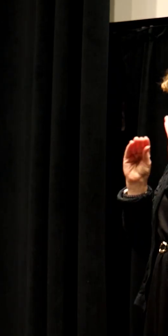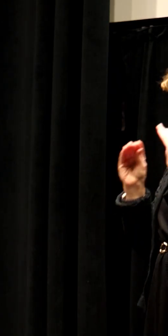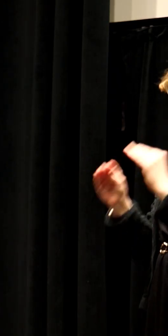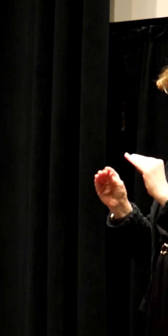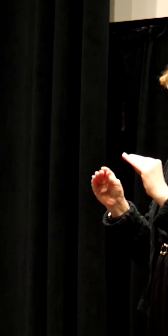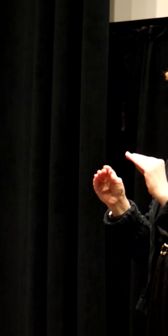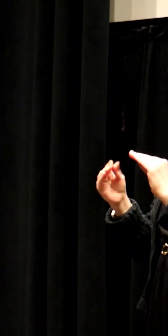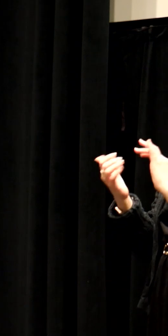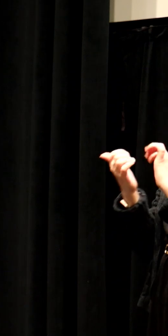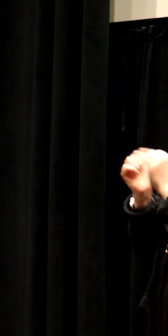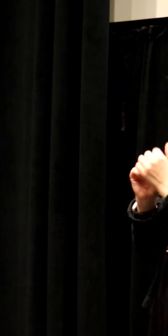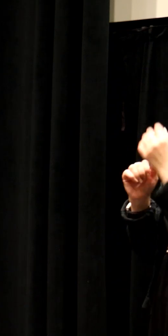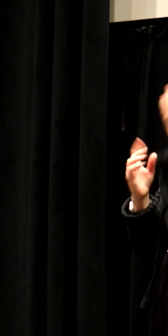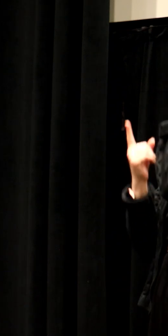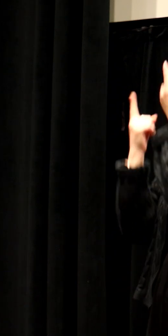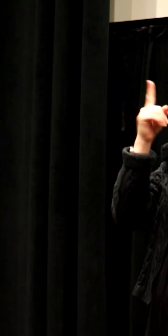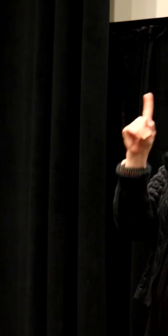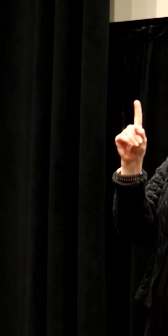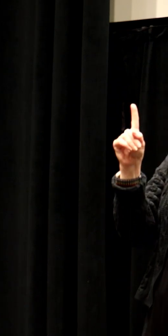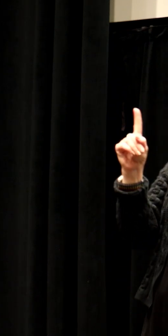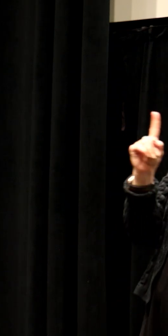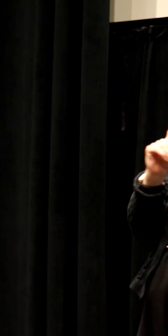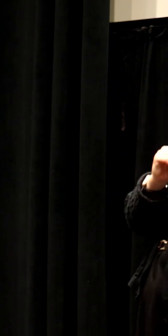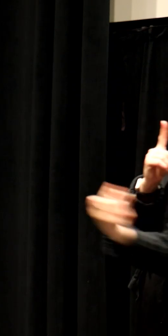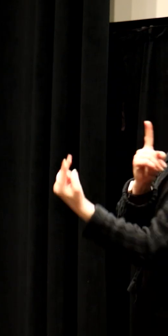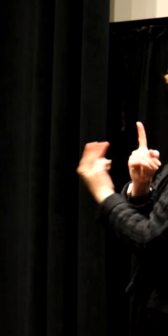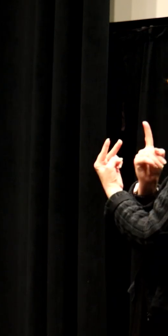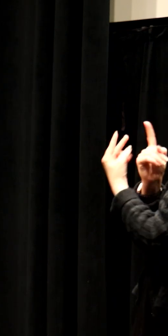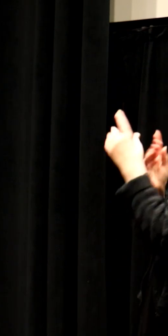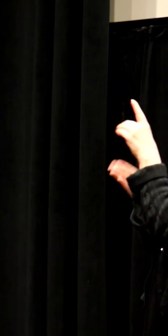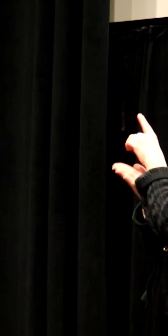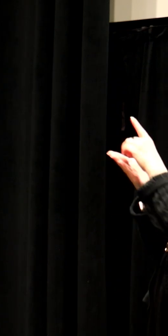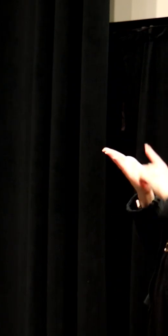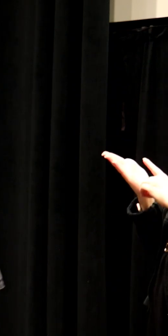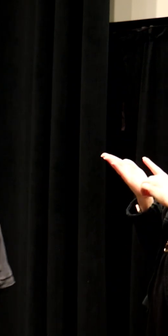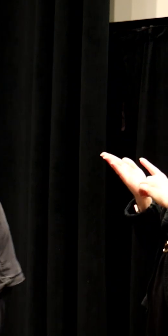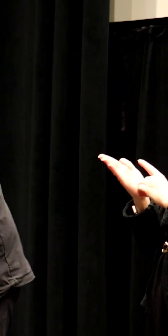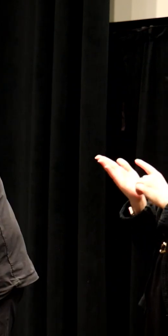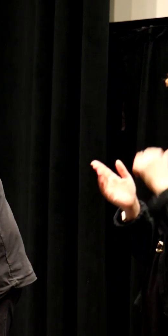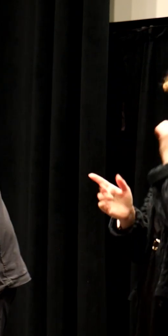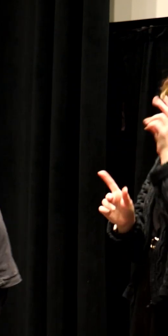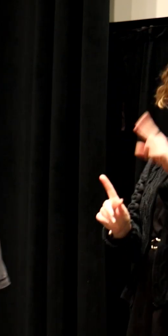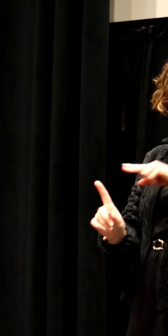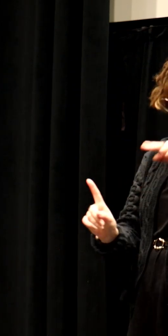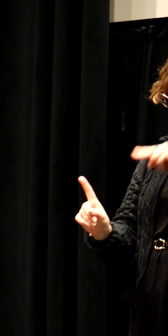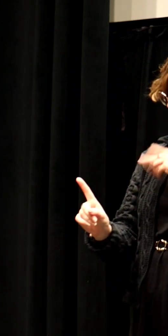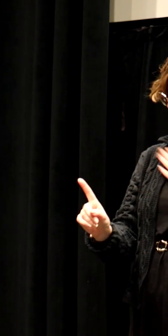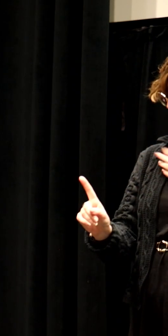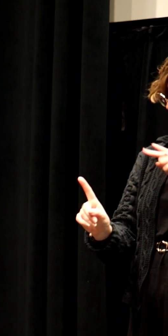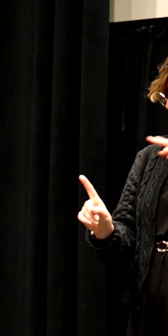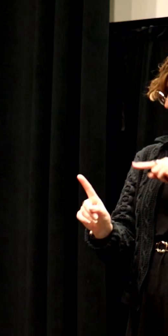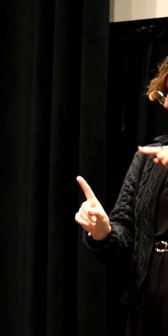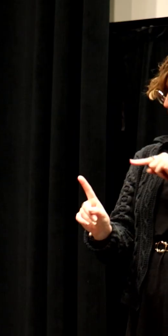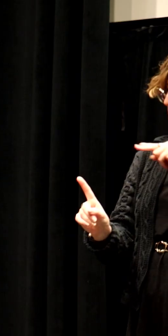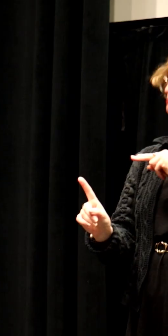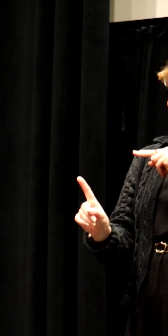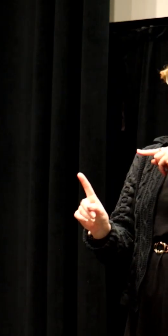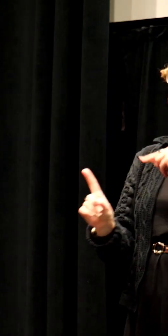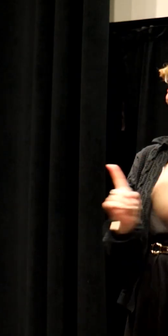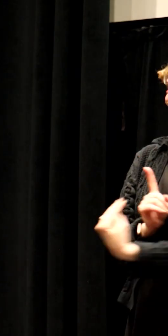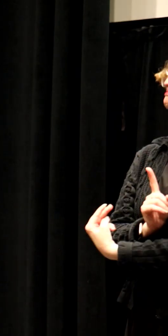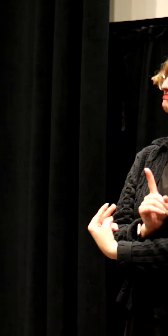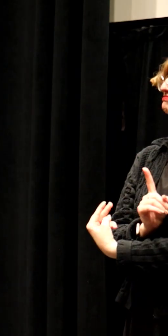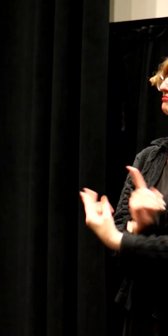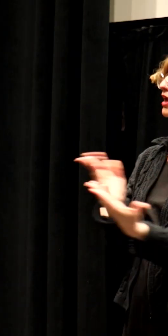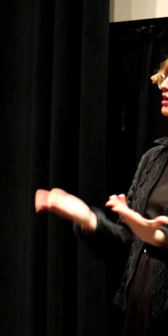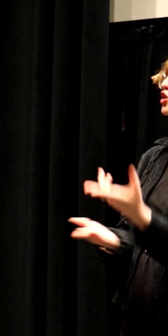think about different perspectives, think about different lens, looking at problems from a different lens. I think here in the United